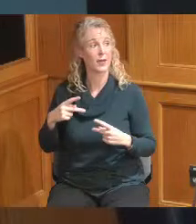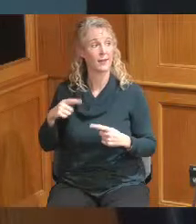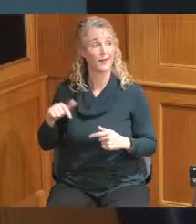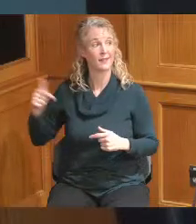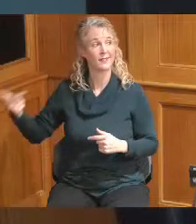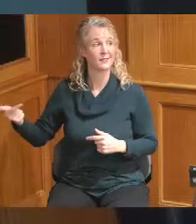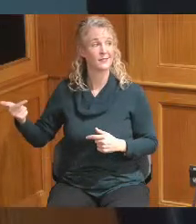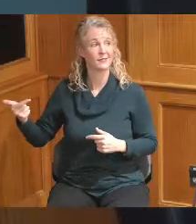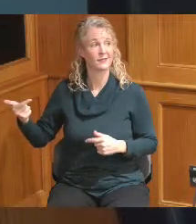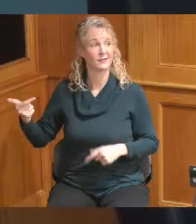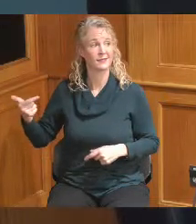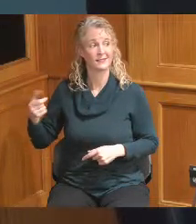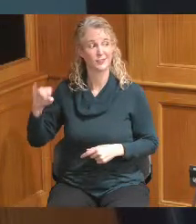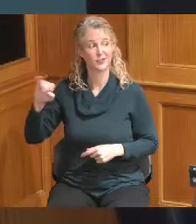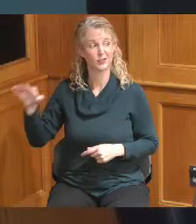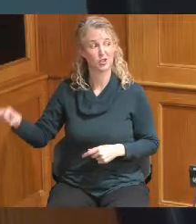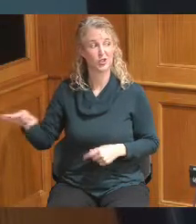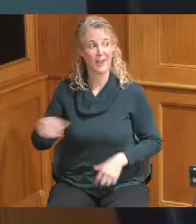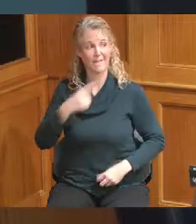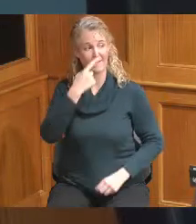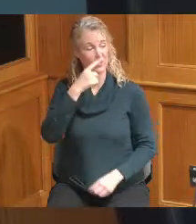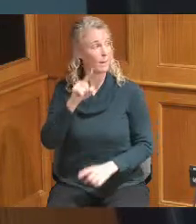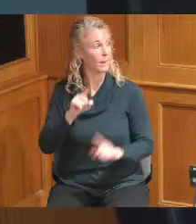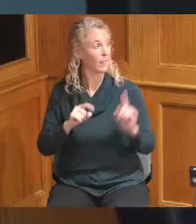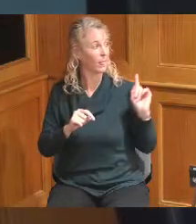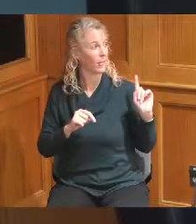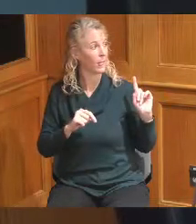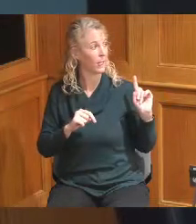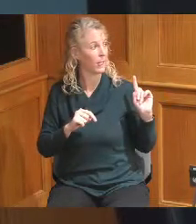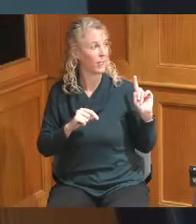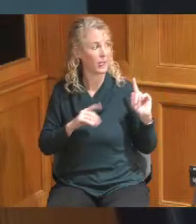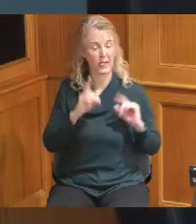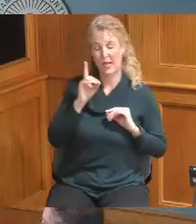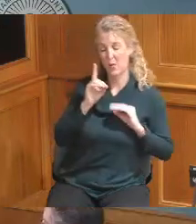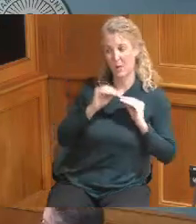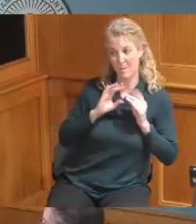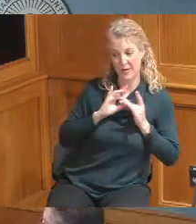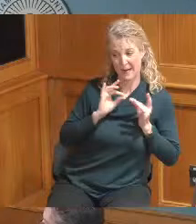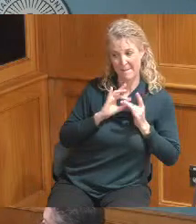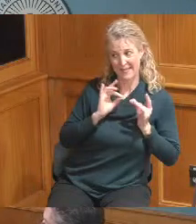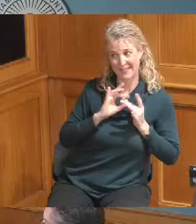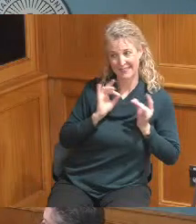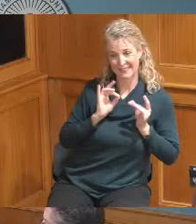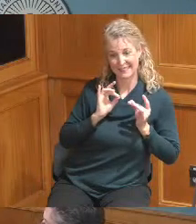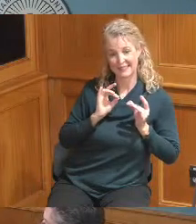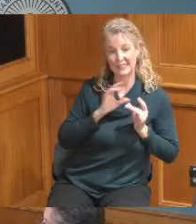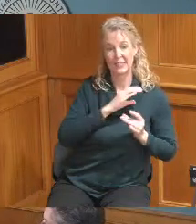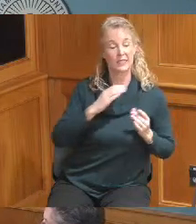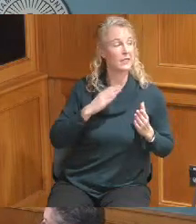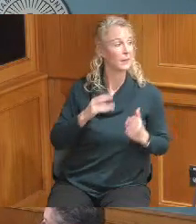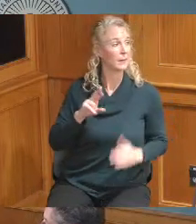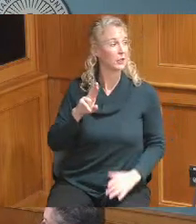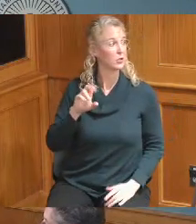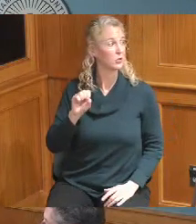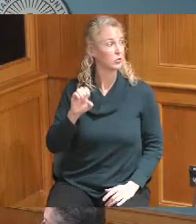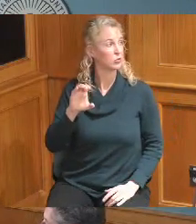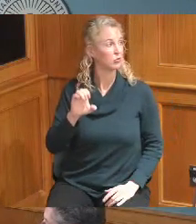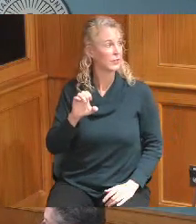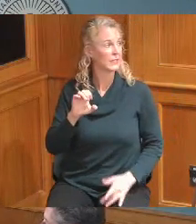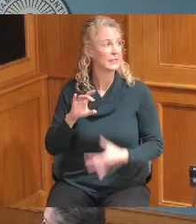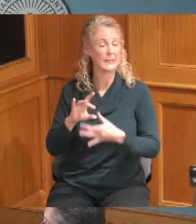Administrator, can you walk us through the other consent agenda items? Could I make one comment? Commissioner Reese brought up about the